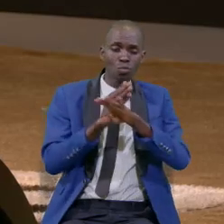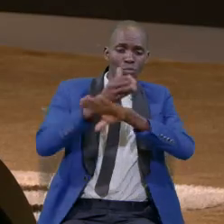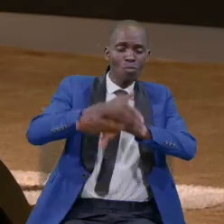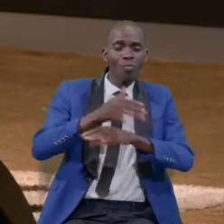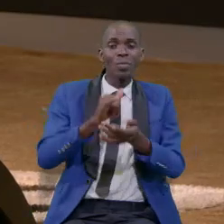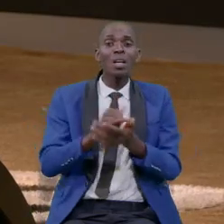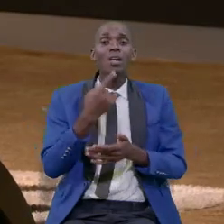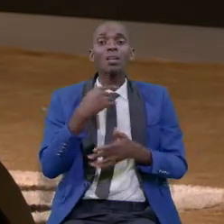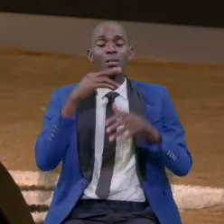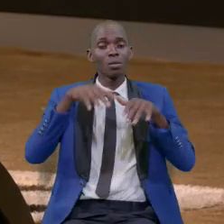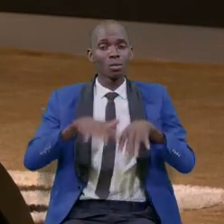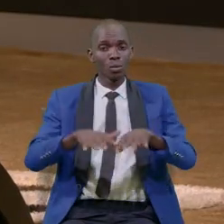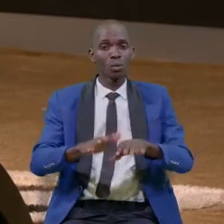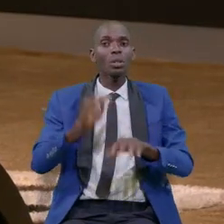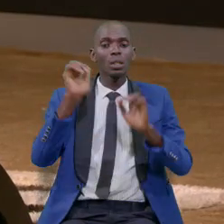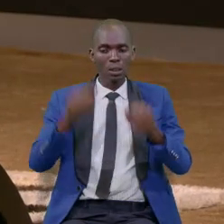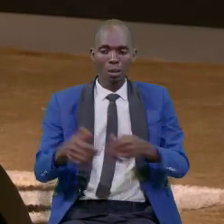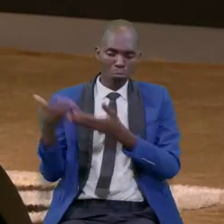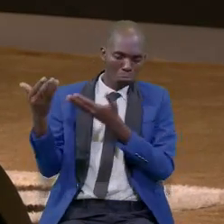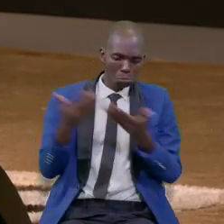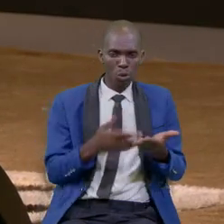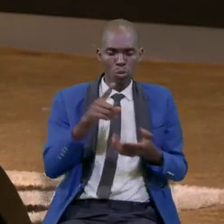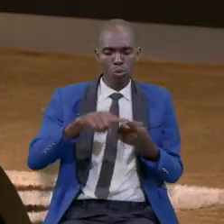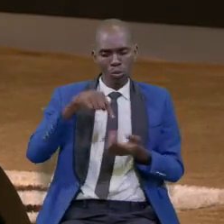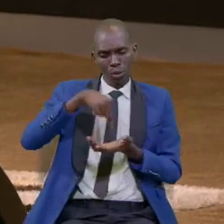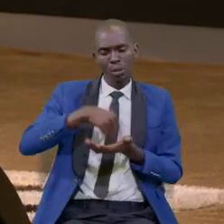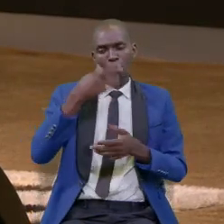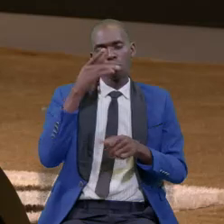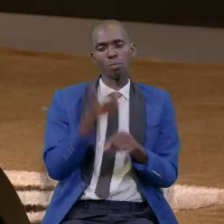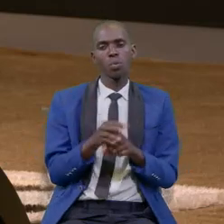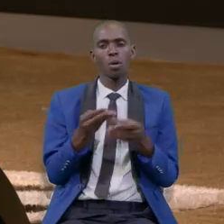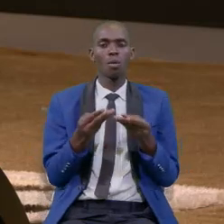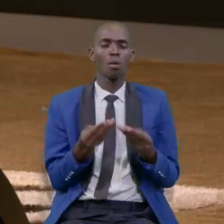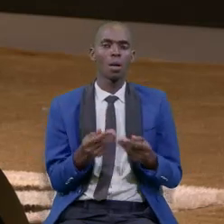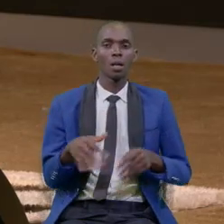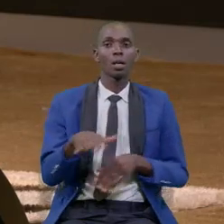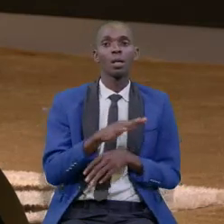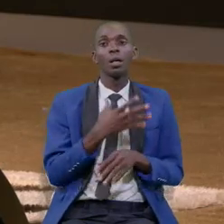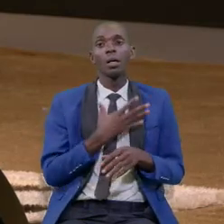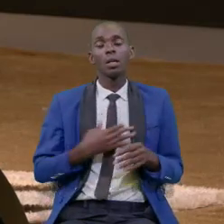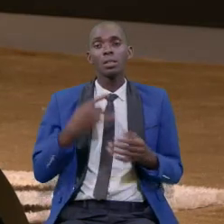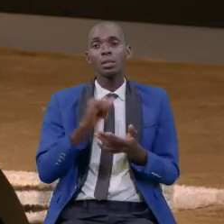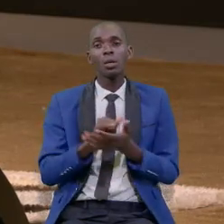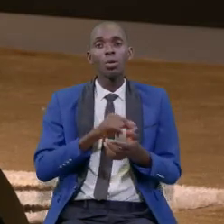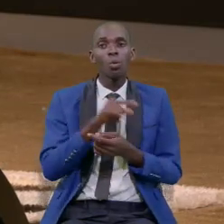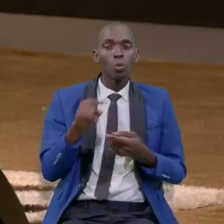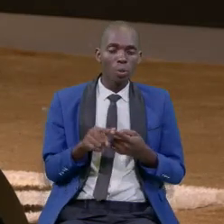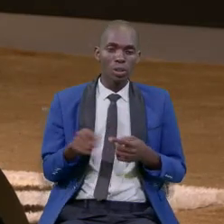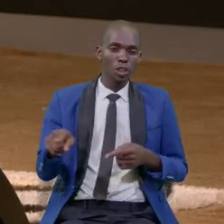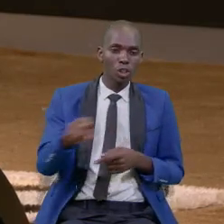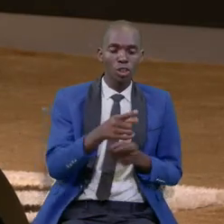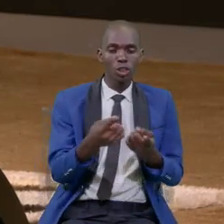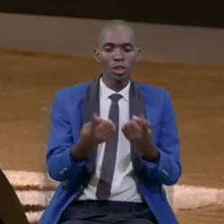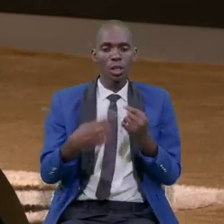bring you into the land of Canaan. And he said, when ye came out of Egypt,